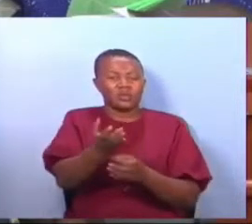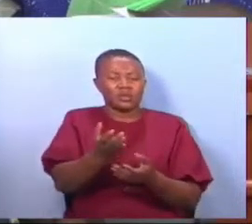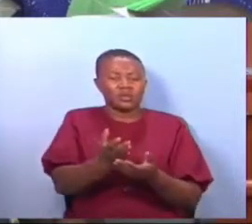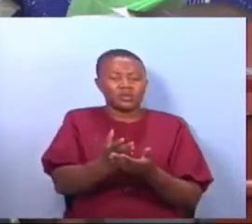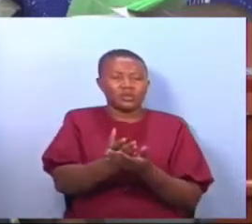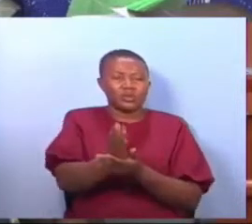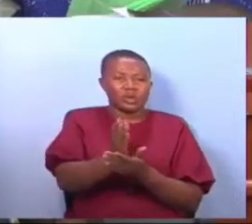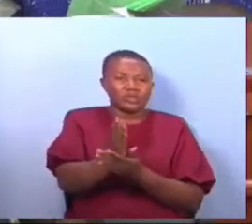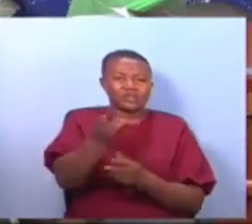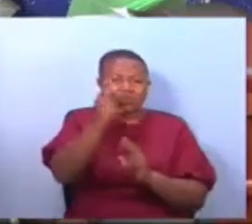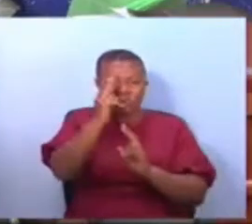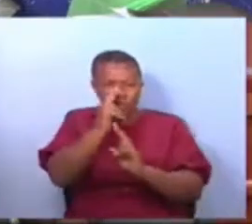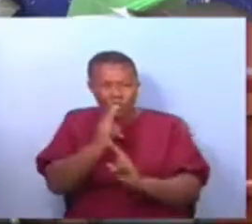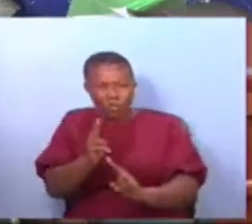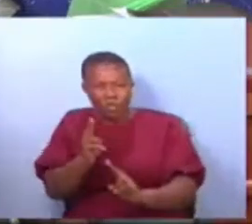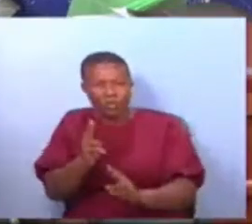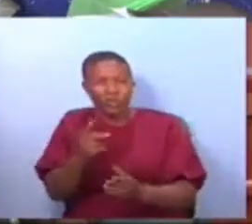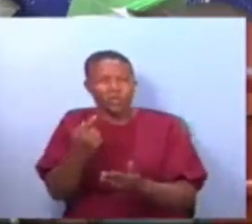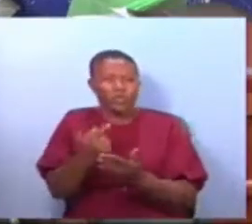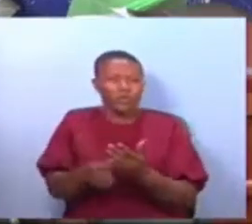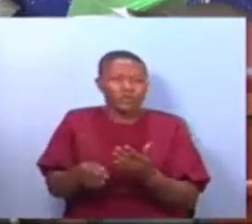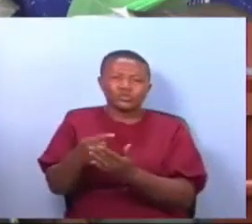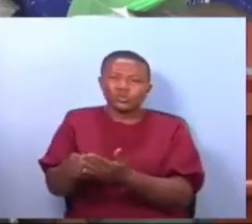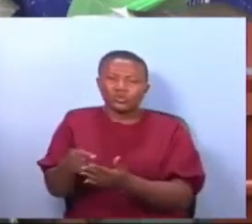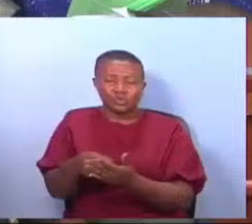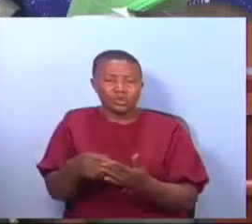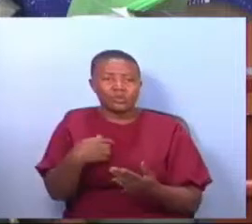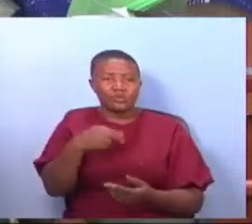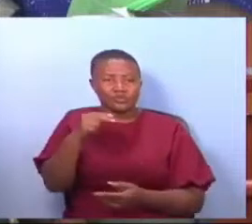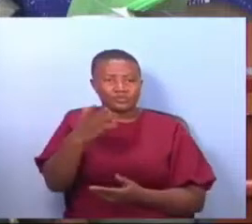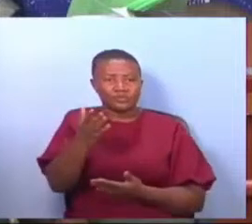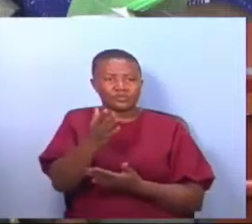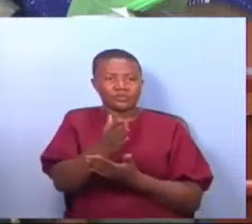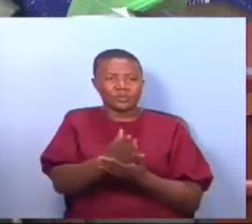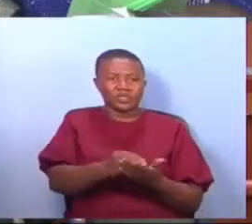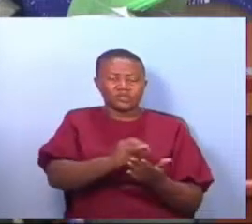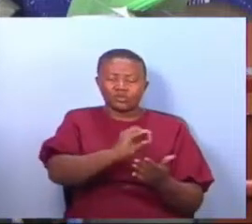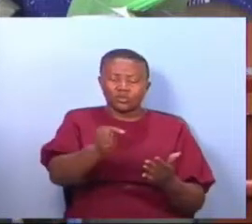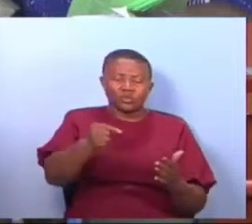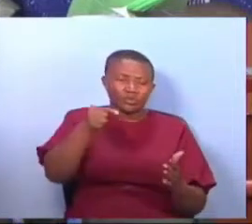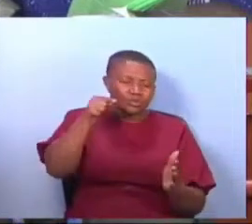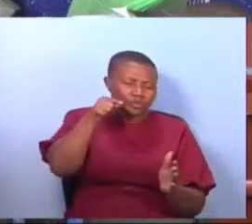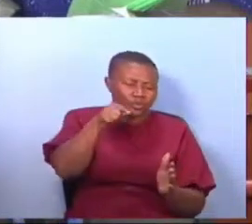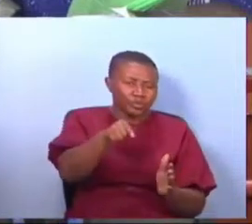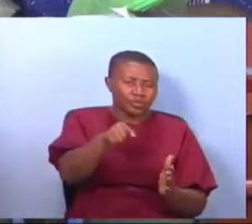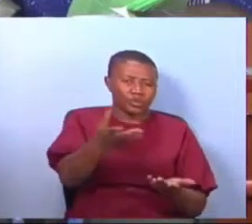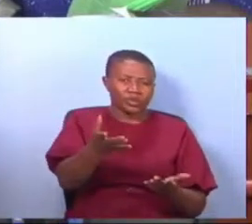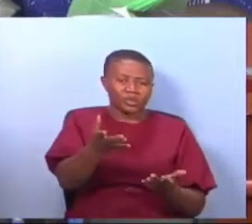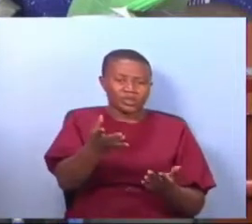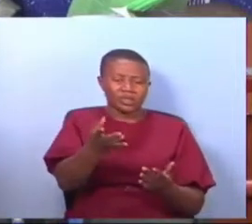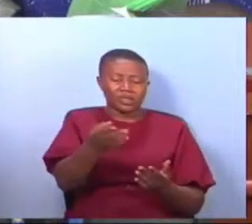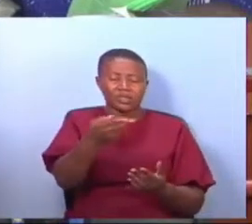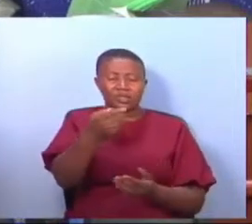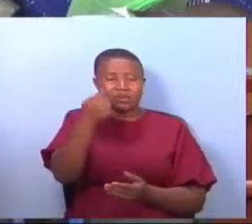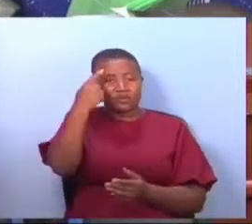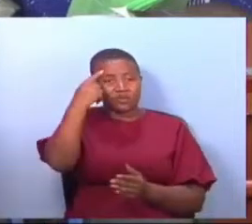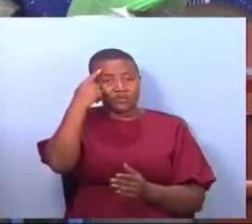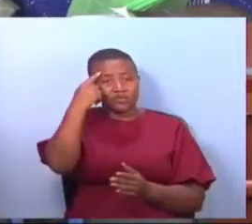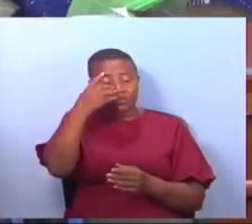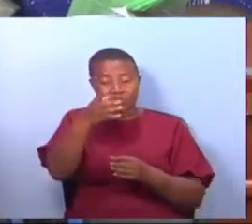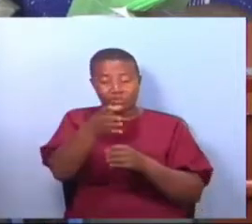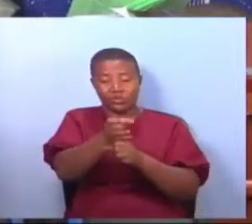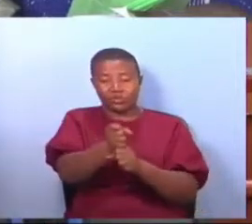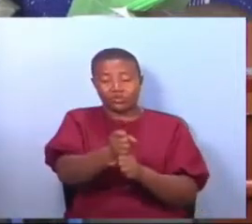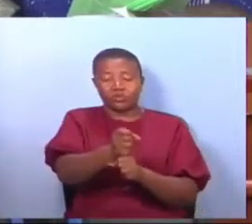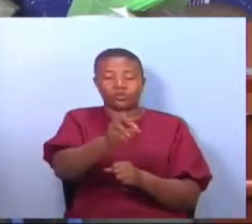It might be a convention that we don't put full stops or dots after the